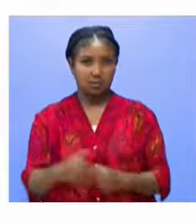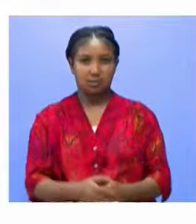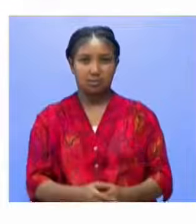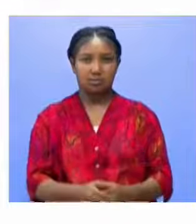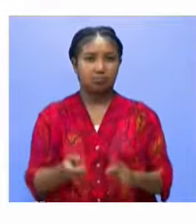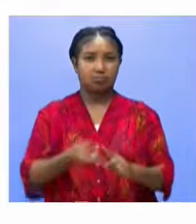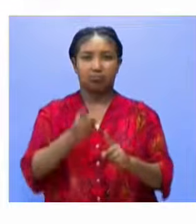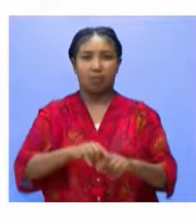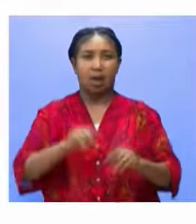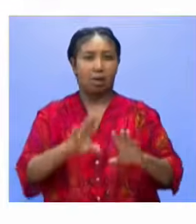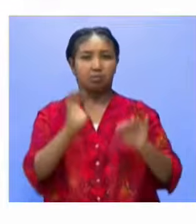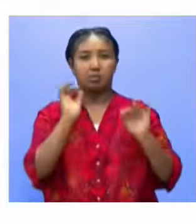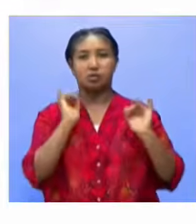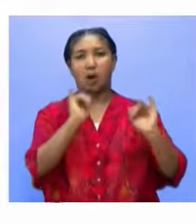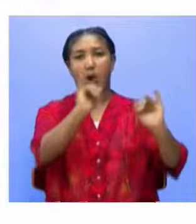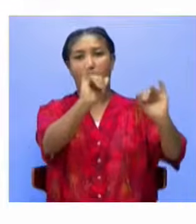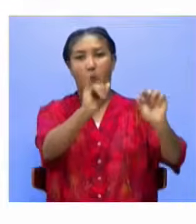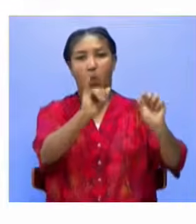returned.